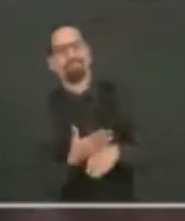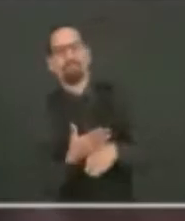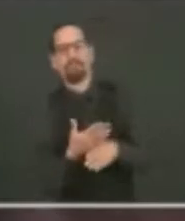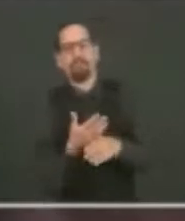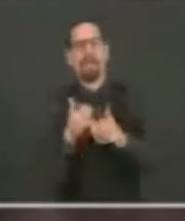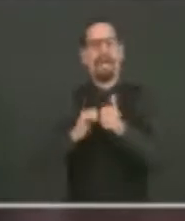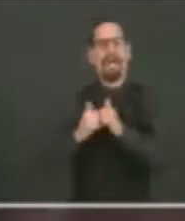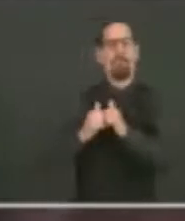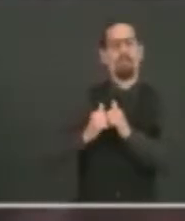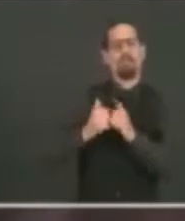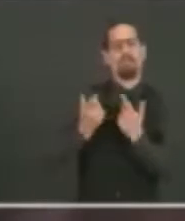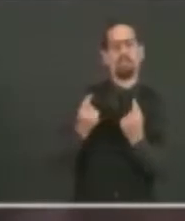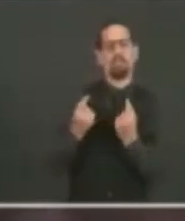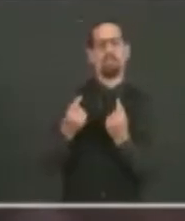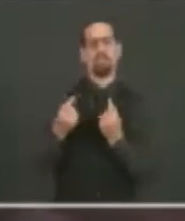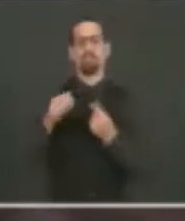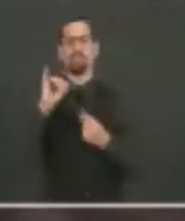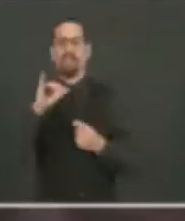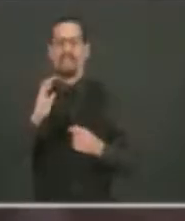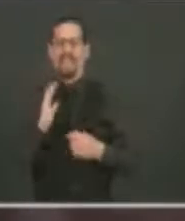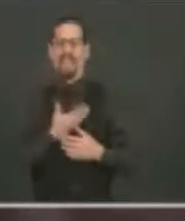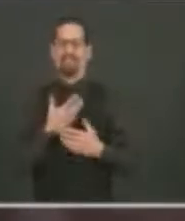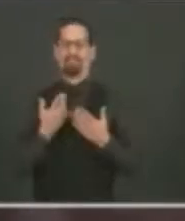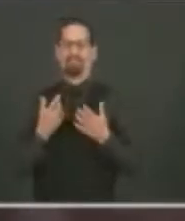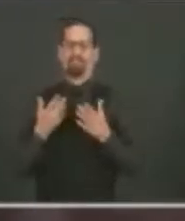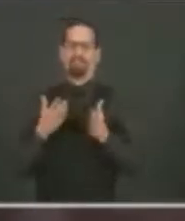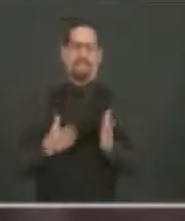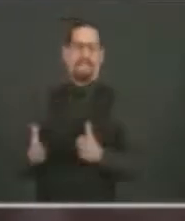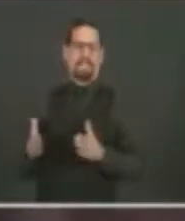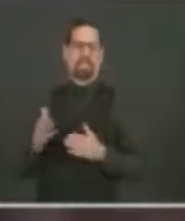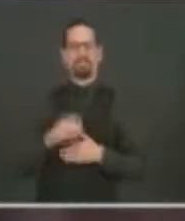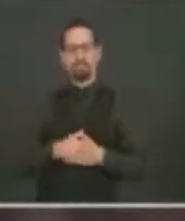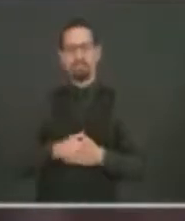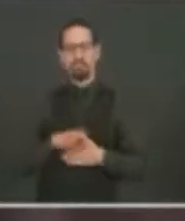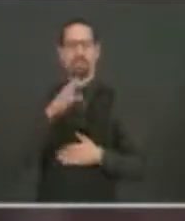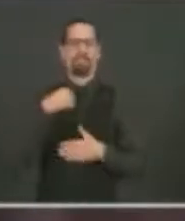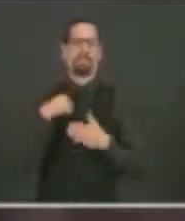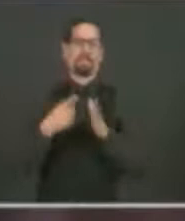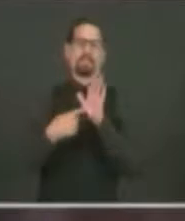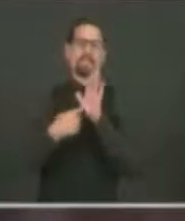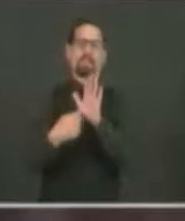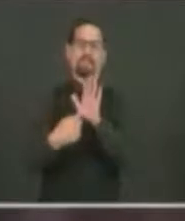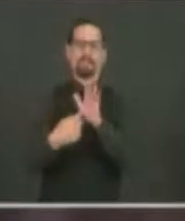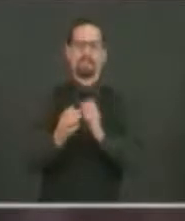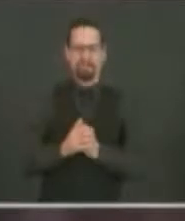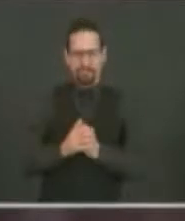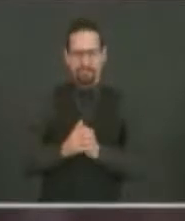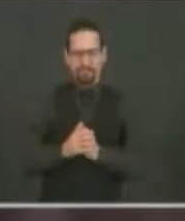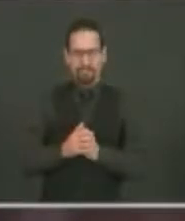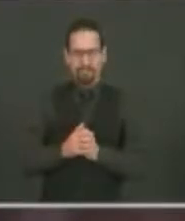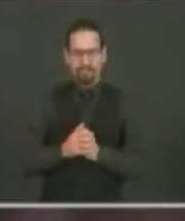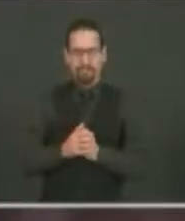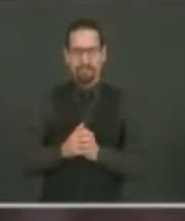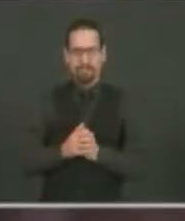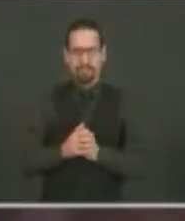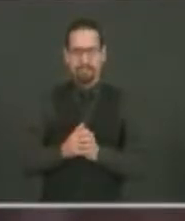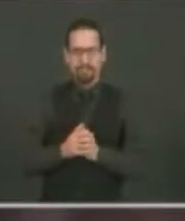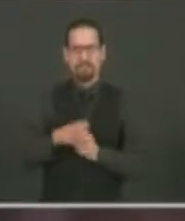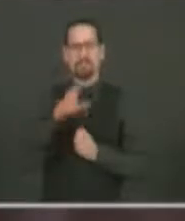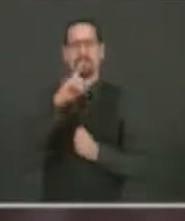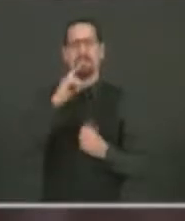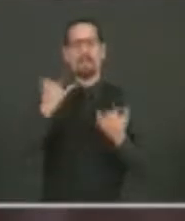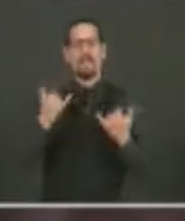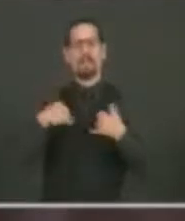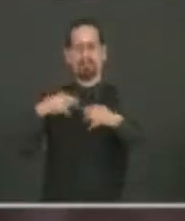approach is. Examples of that include how we are assessing people in the